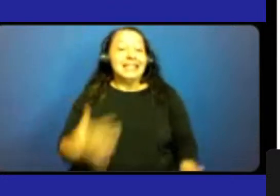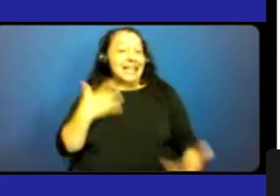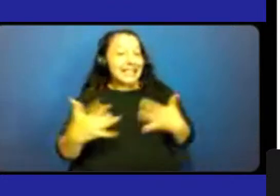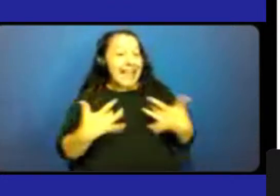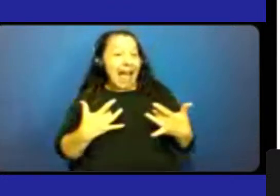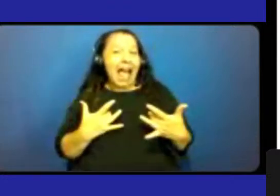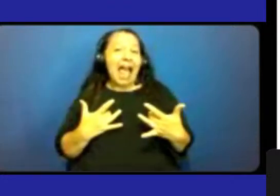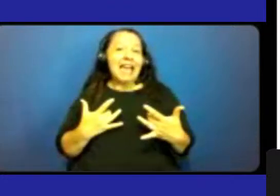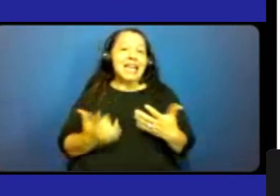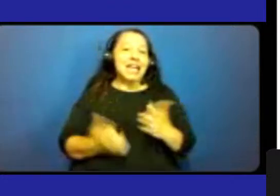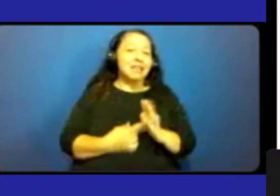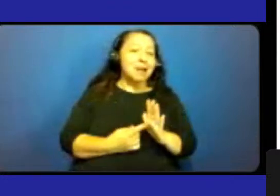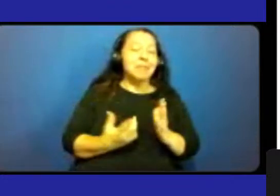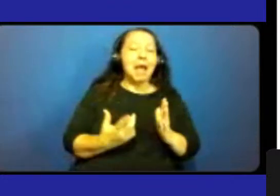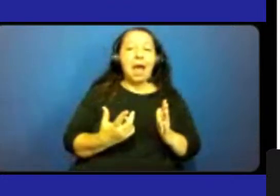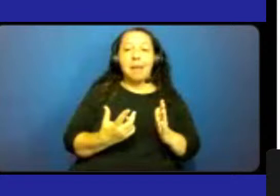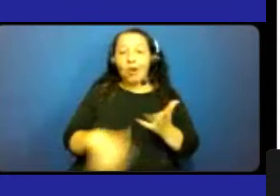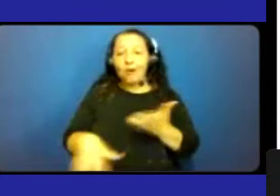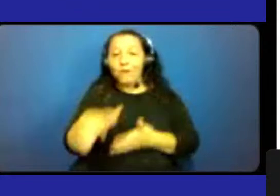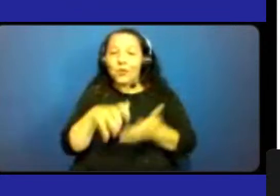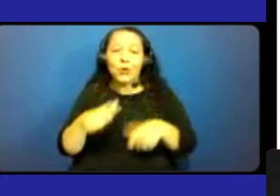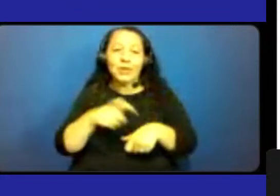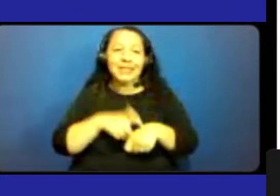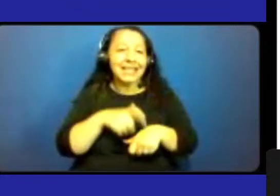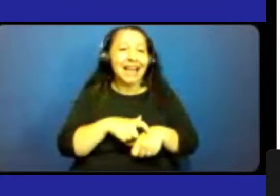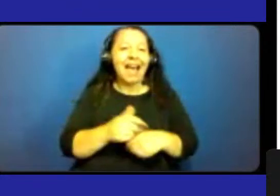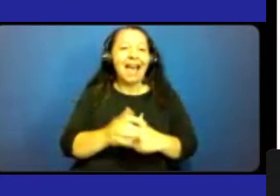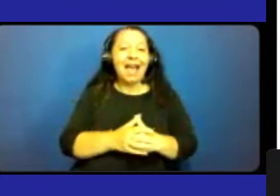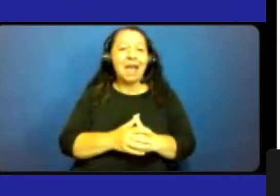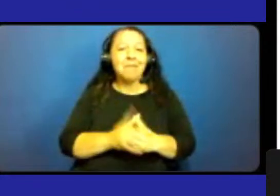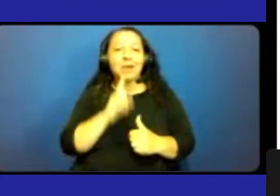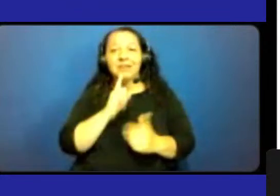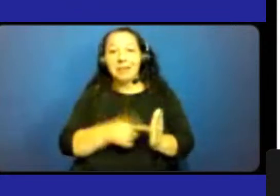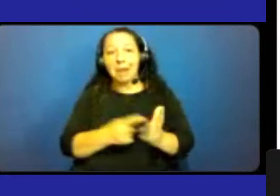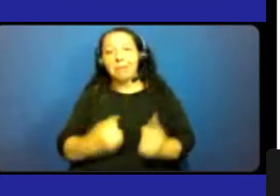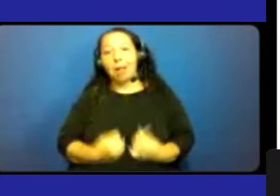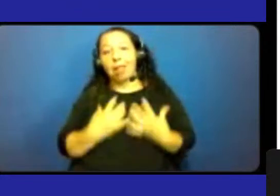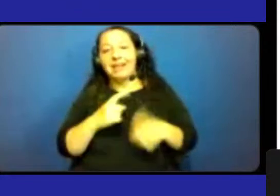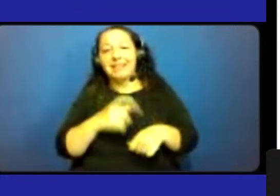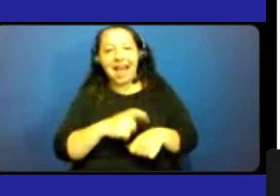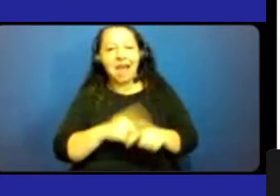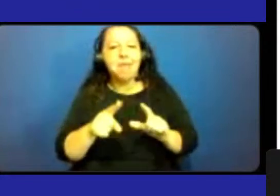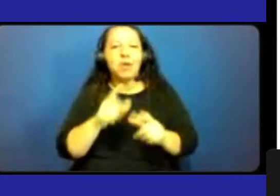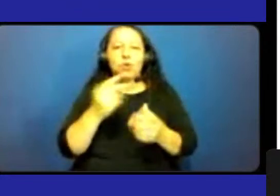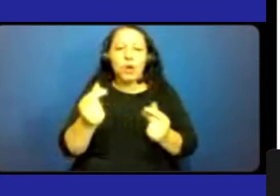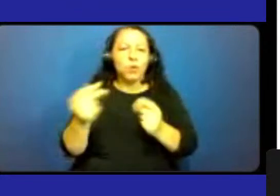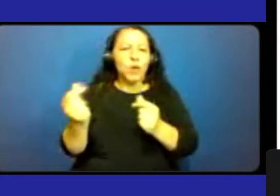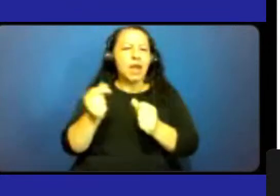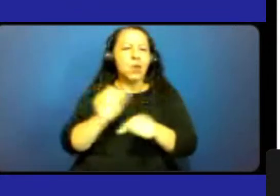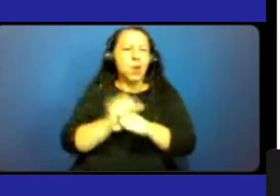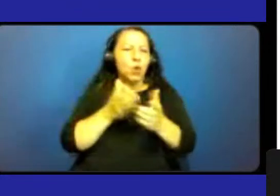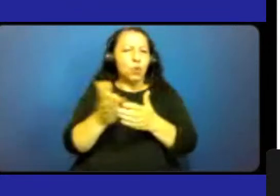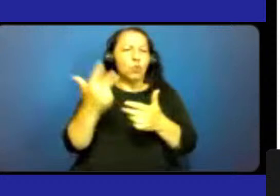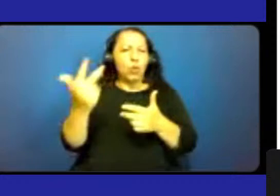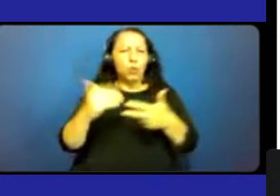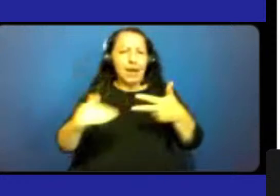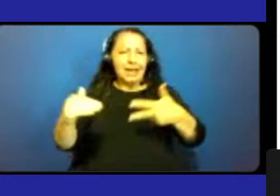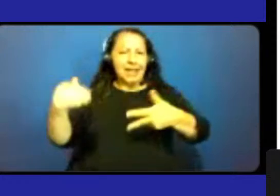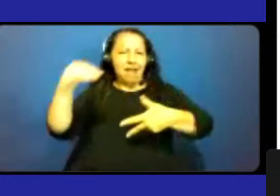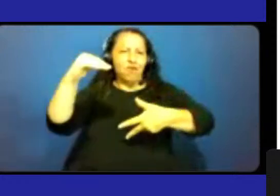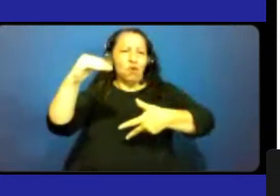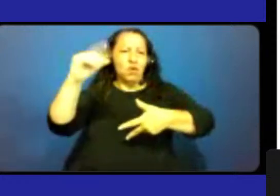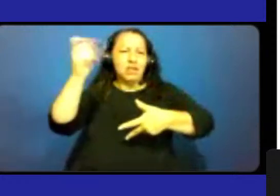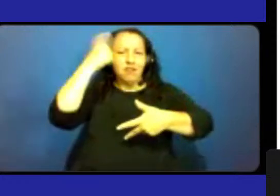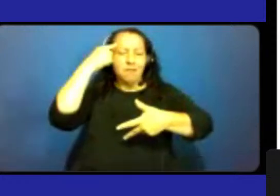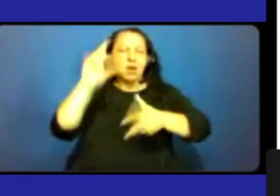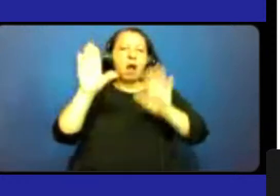confounding time. Just real quickly to work through the three levels of government. Obviously, a great deal is happening at the